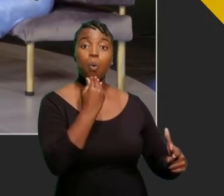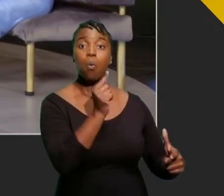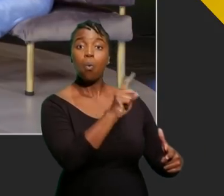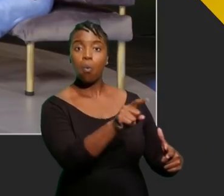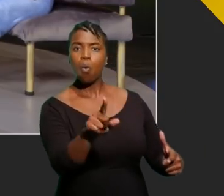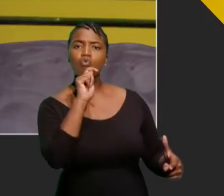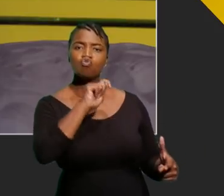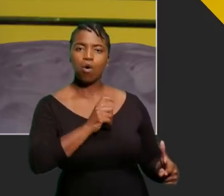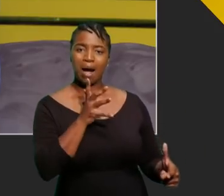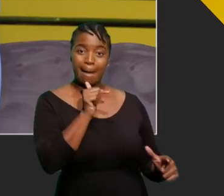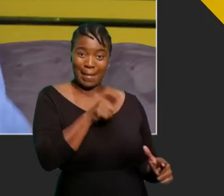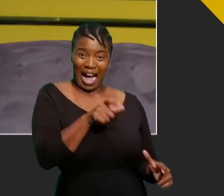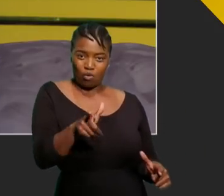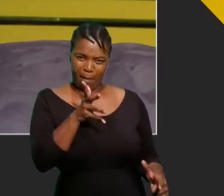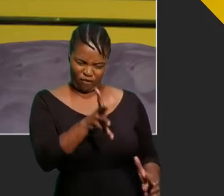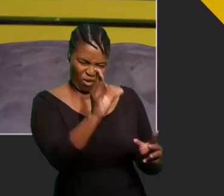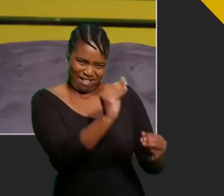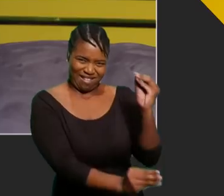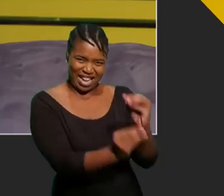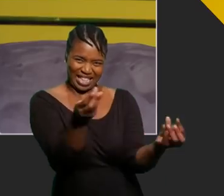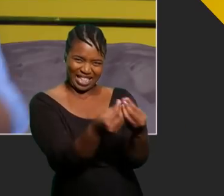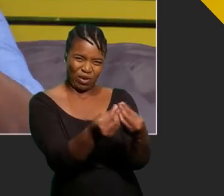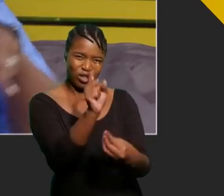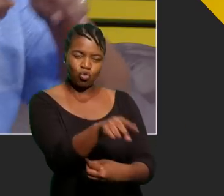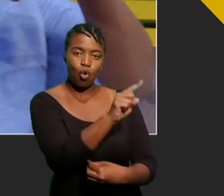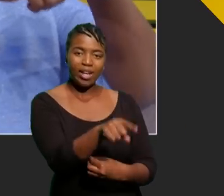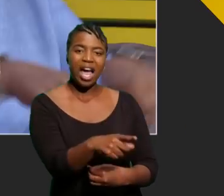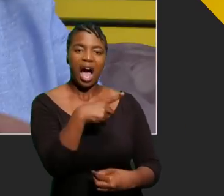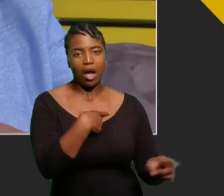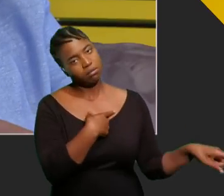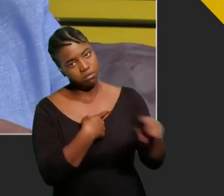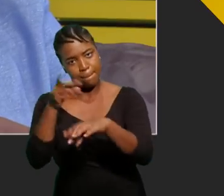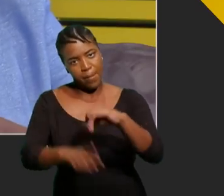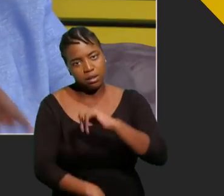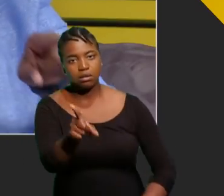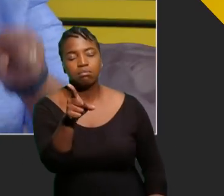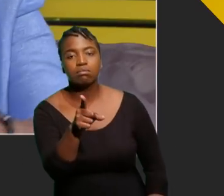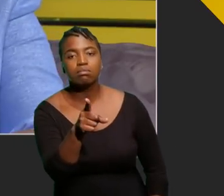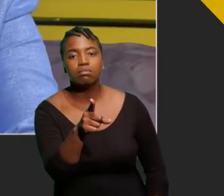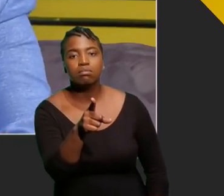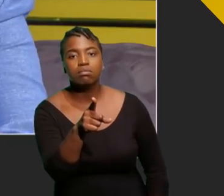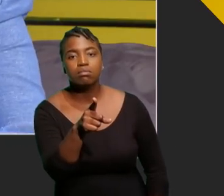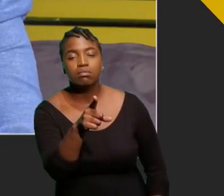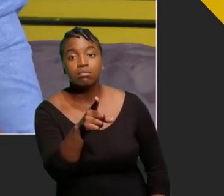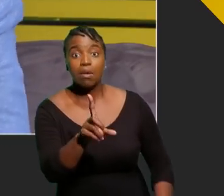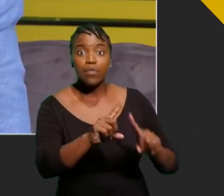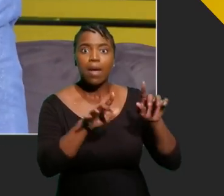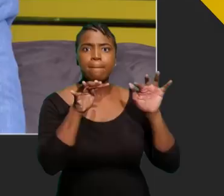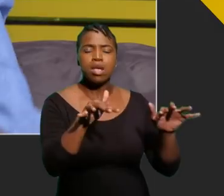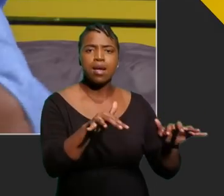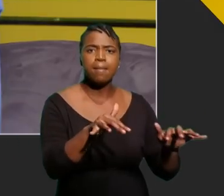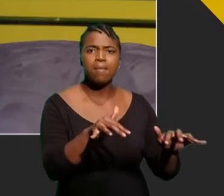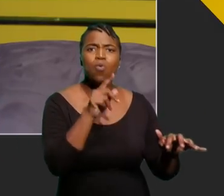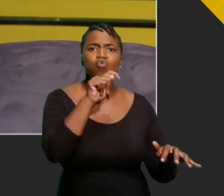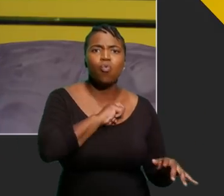wanted to correct what is wrong are the ones that get punished. And those that are the ones that